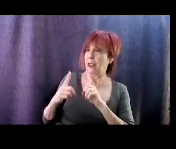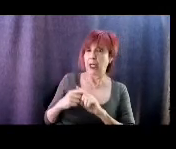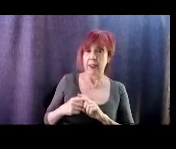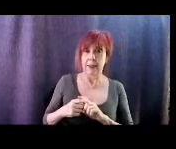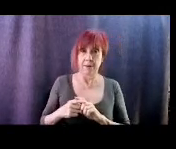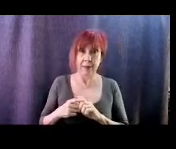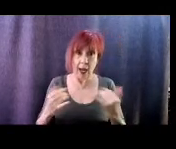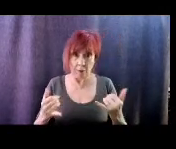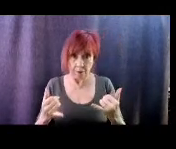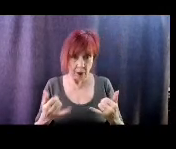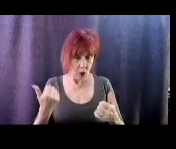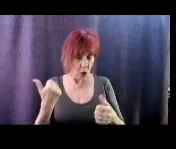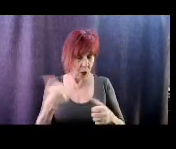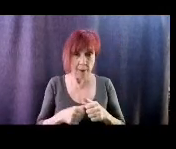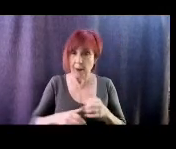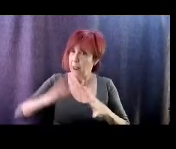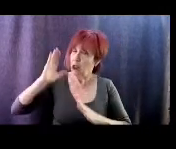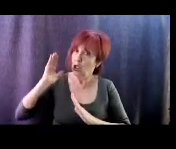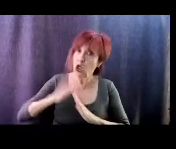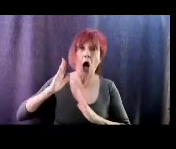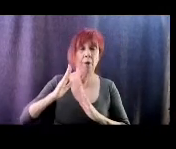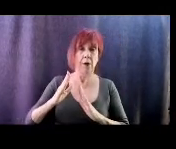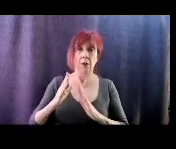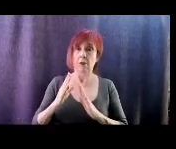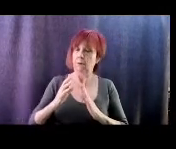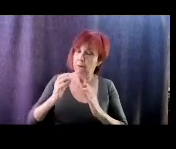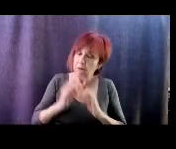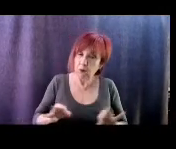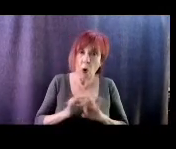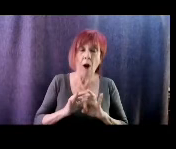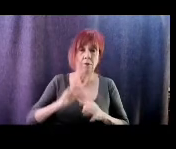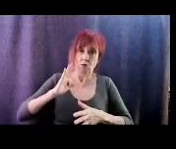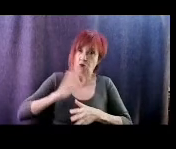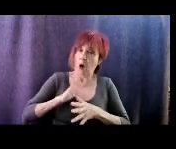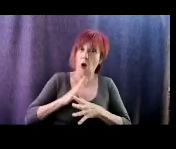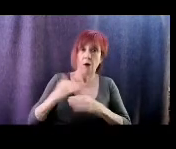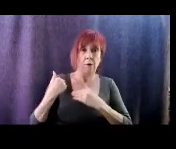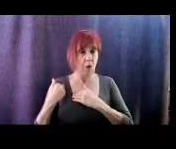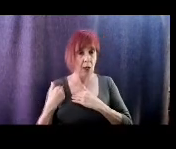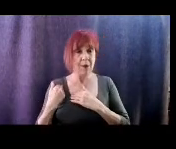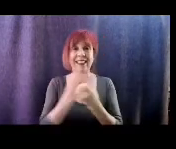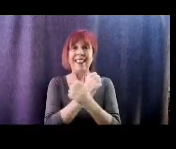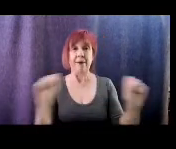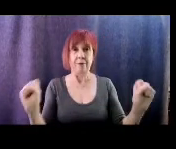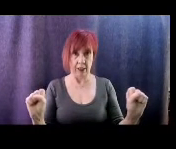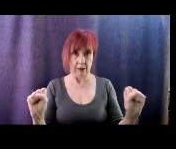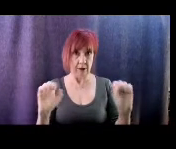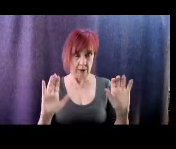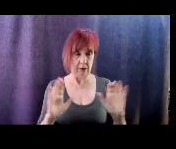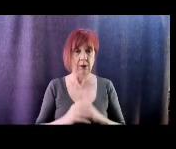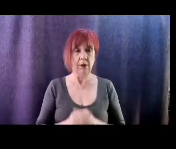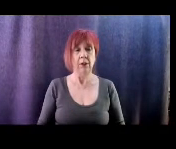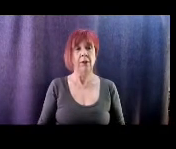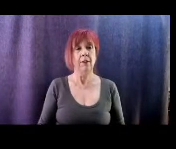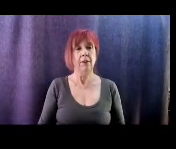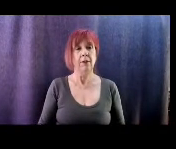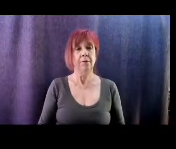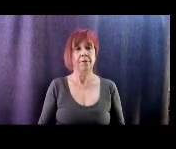safety. When you get a new work exploration site, let's go on to skip to the next 3